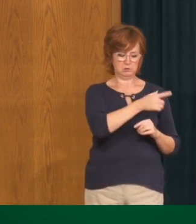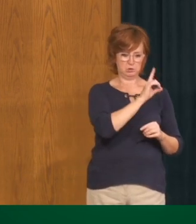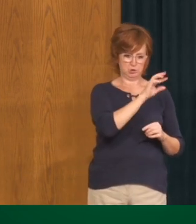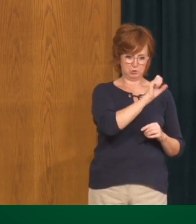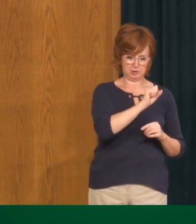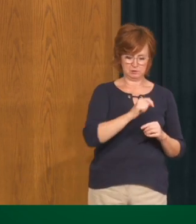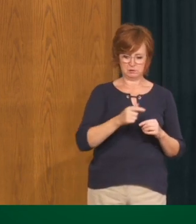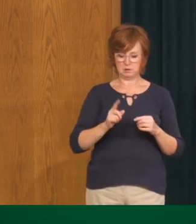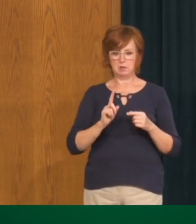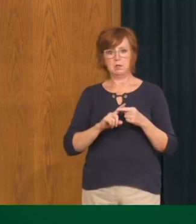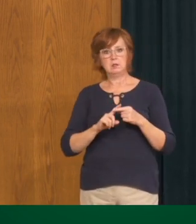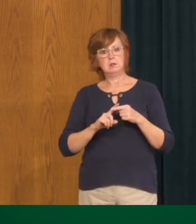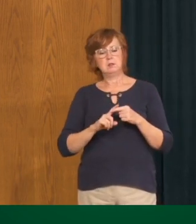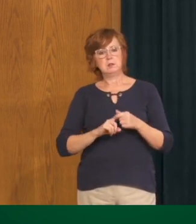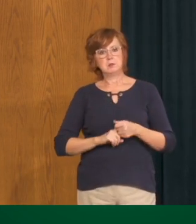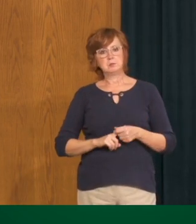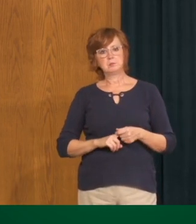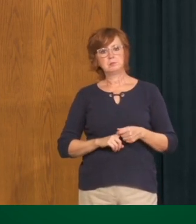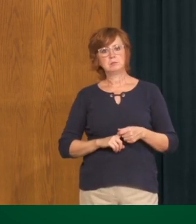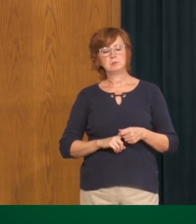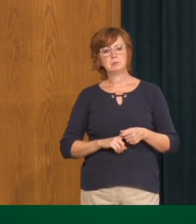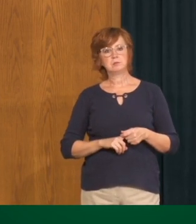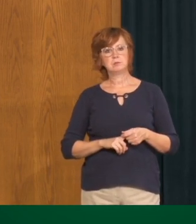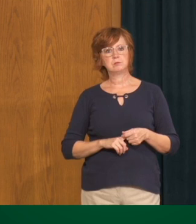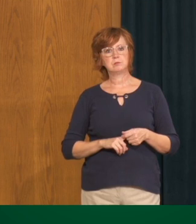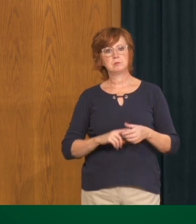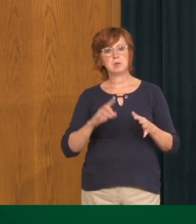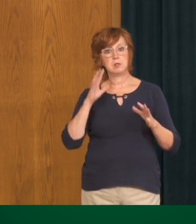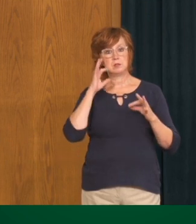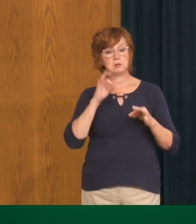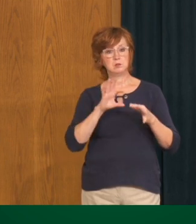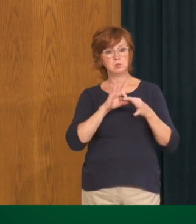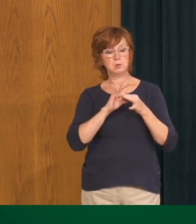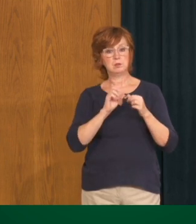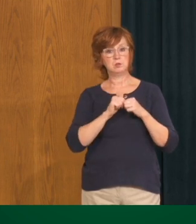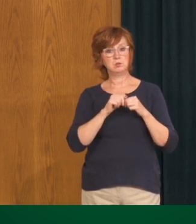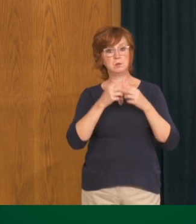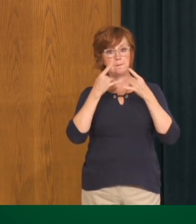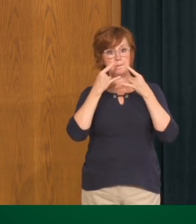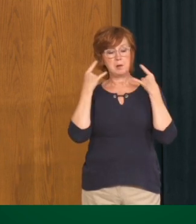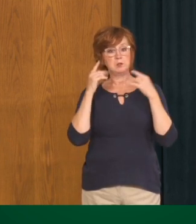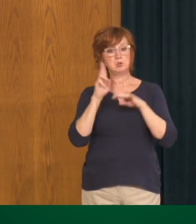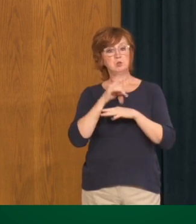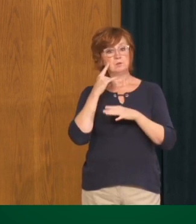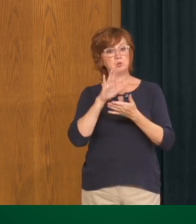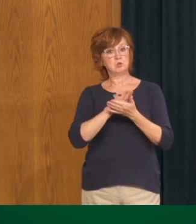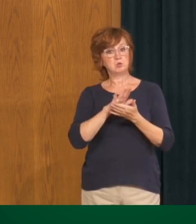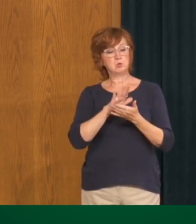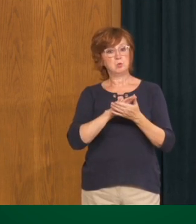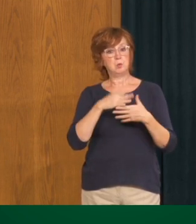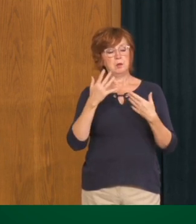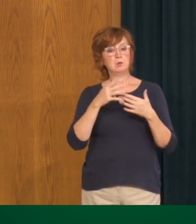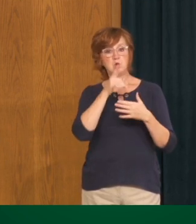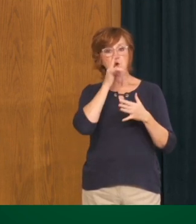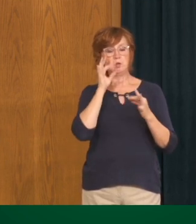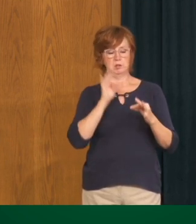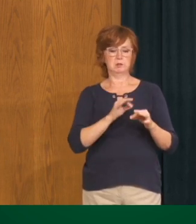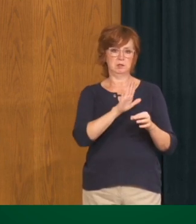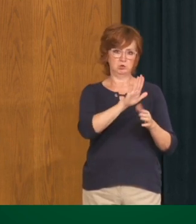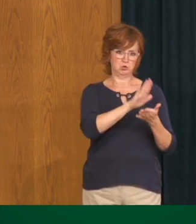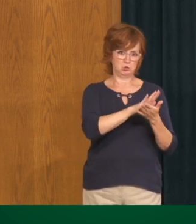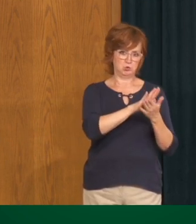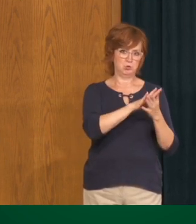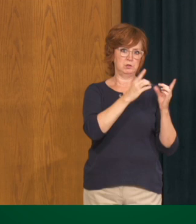well, decisions with respect to mask usage within schools will be determined by the local school divisions